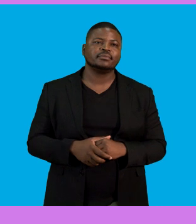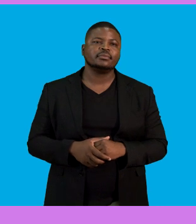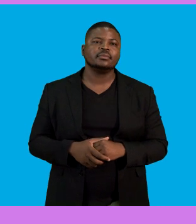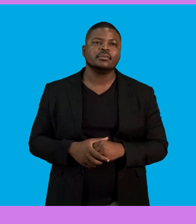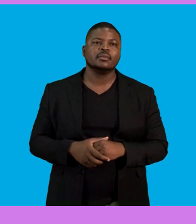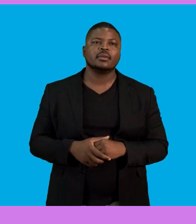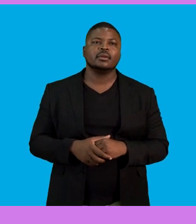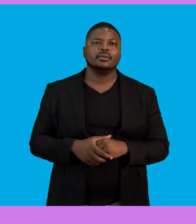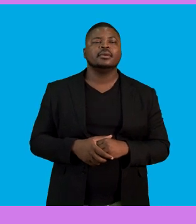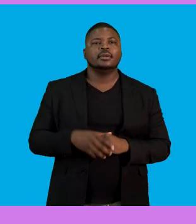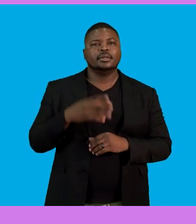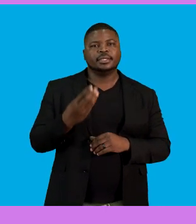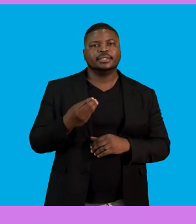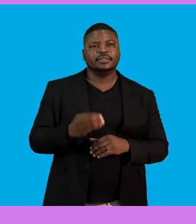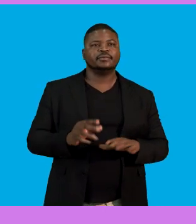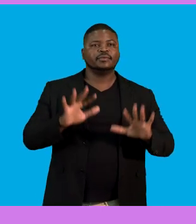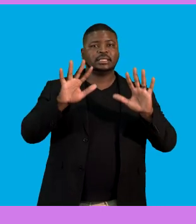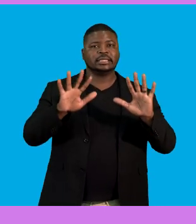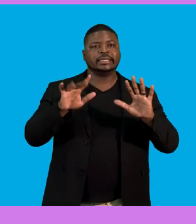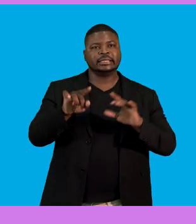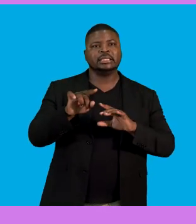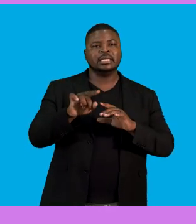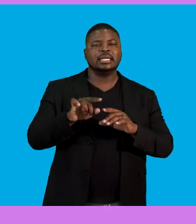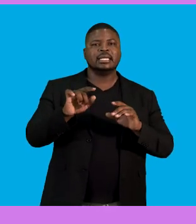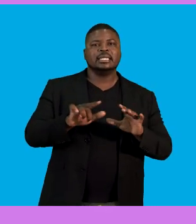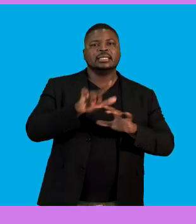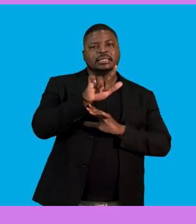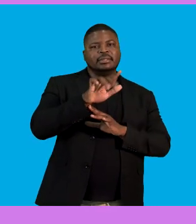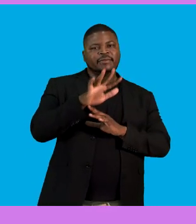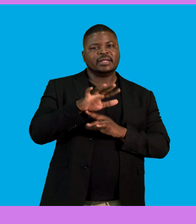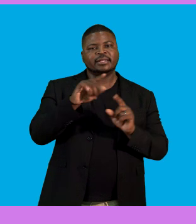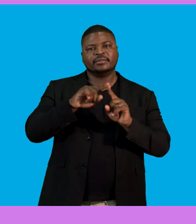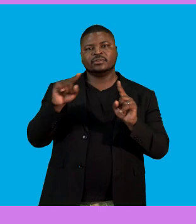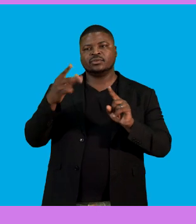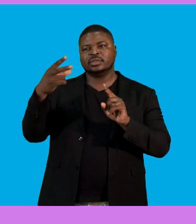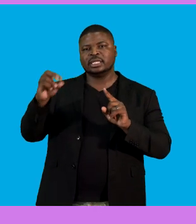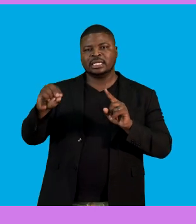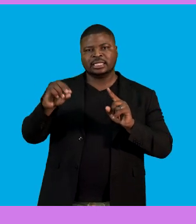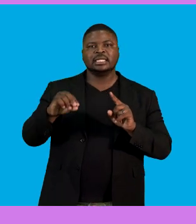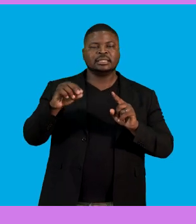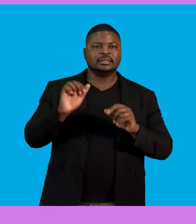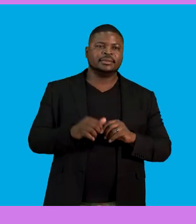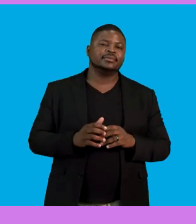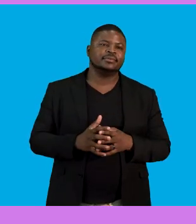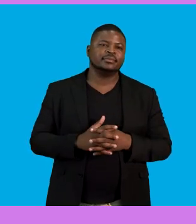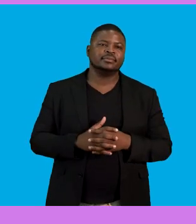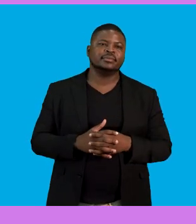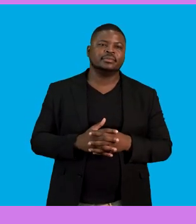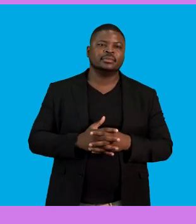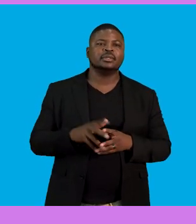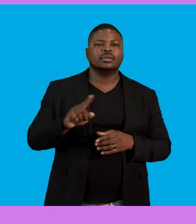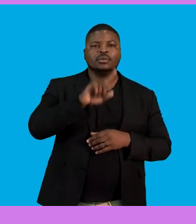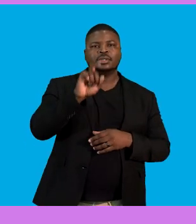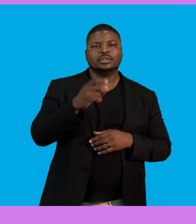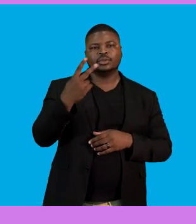got 10 trees that are 75 to 80 centimeters high. Then the